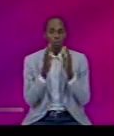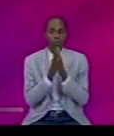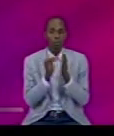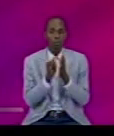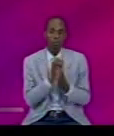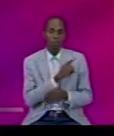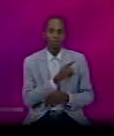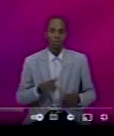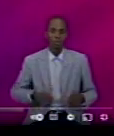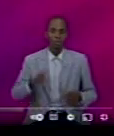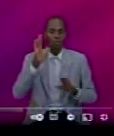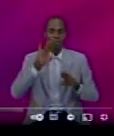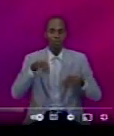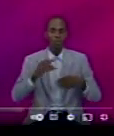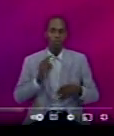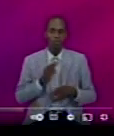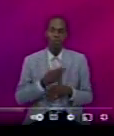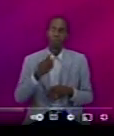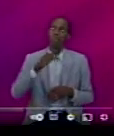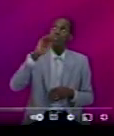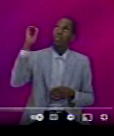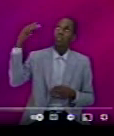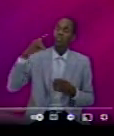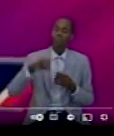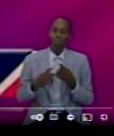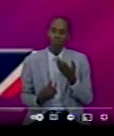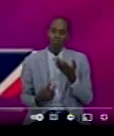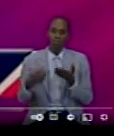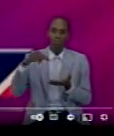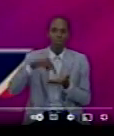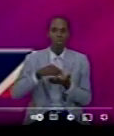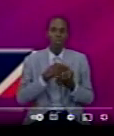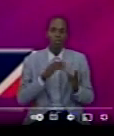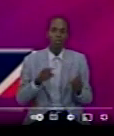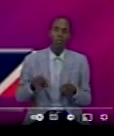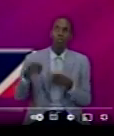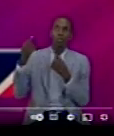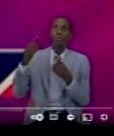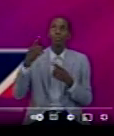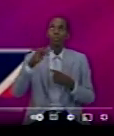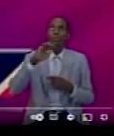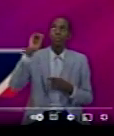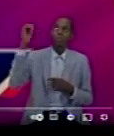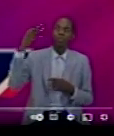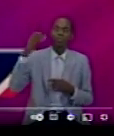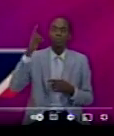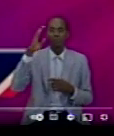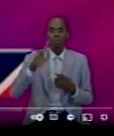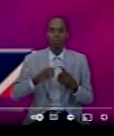the grace to arise and go. You need the grace of God to arise and go out.